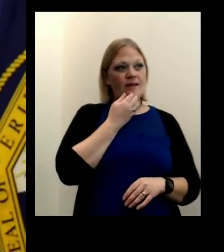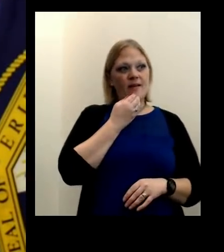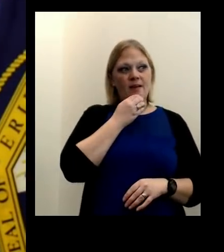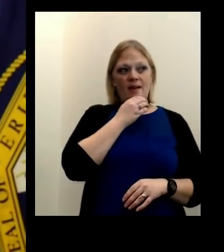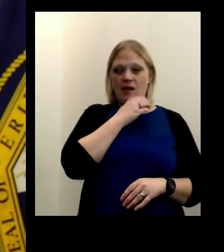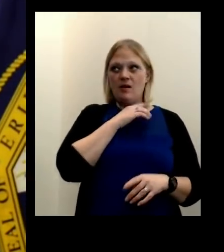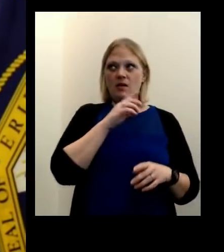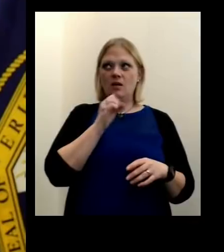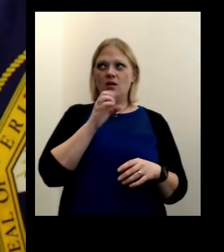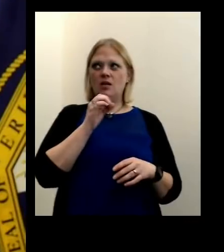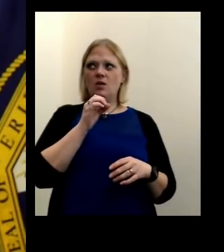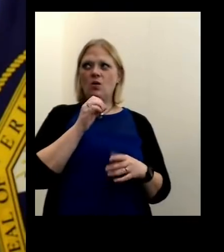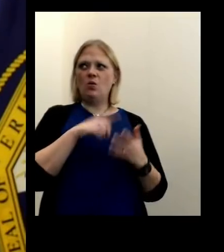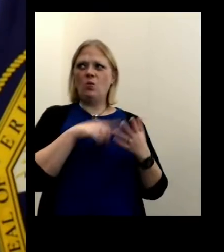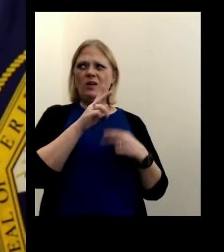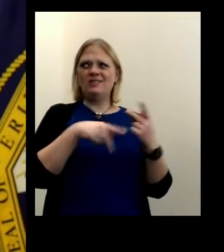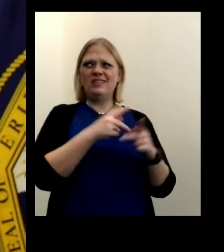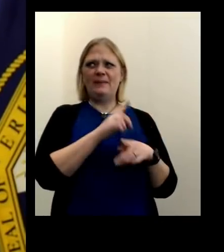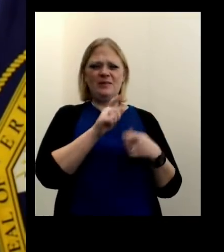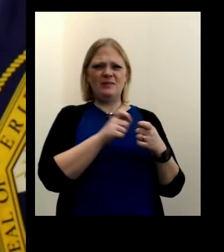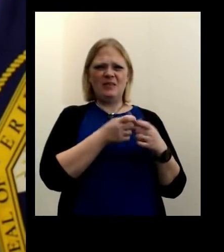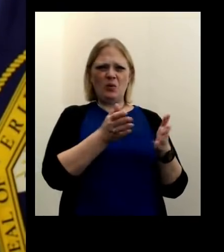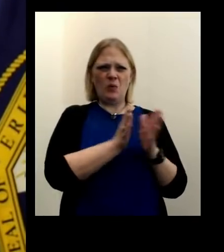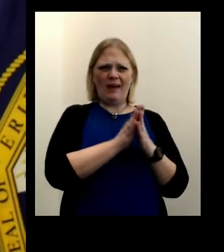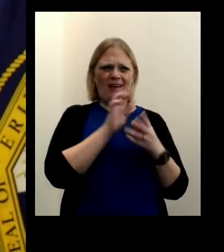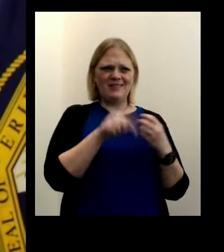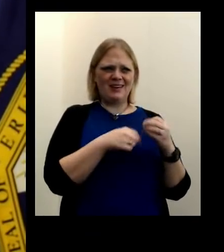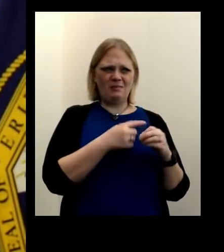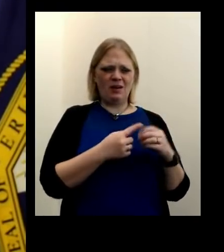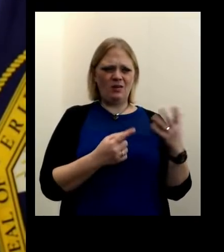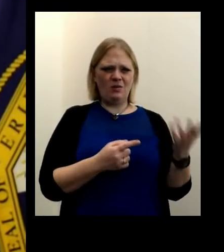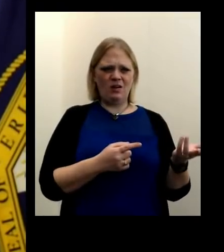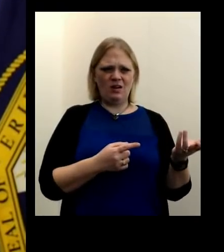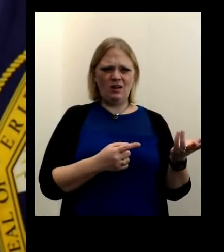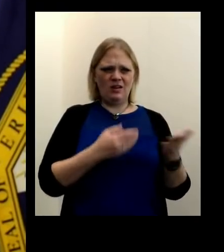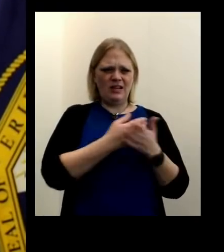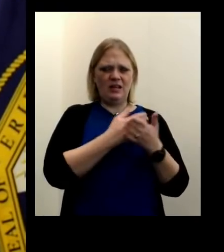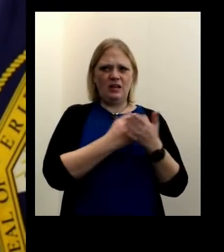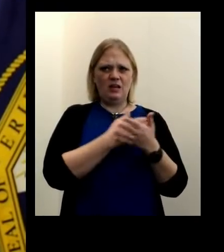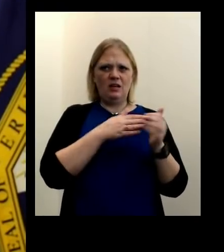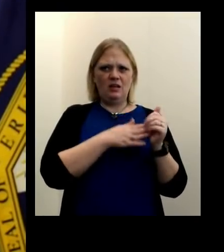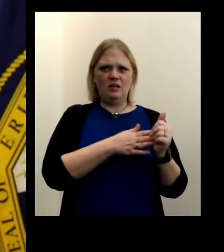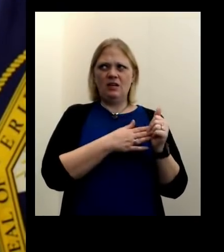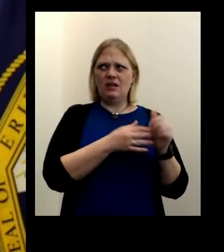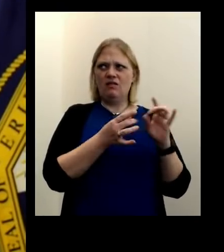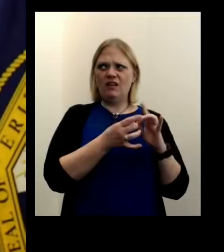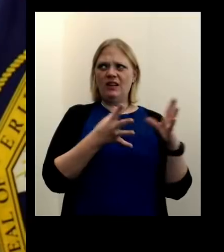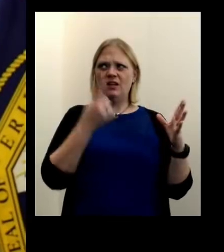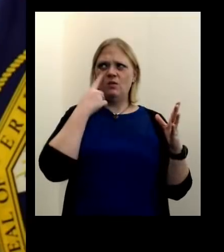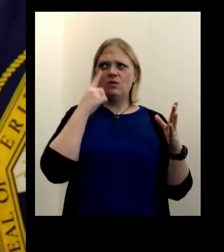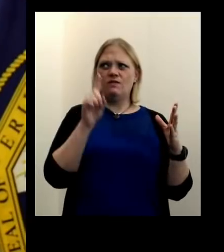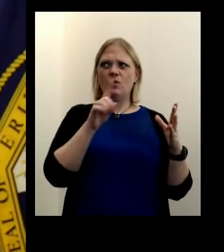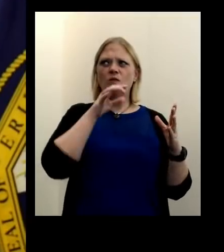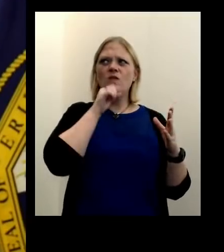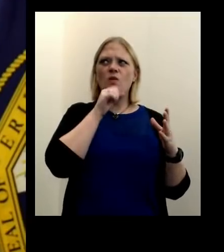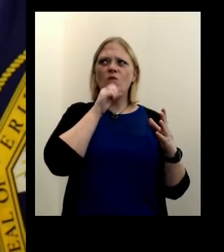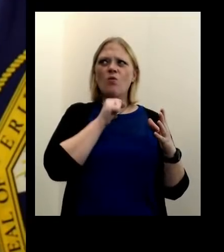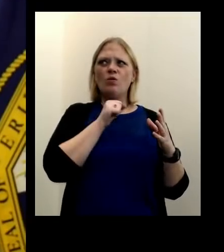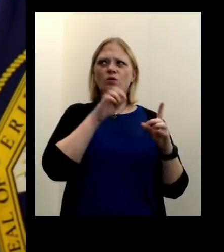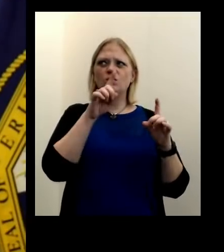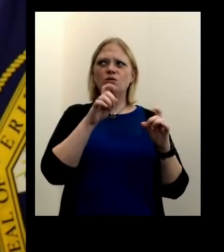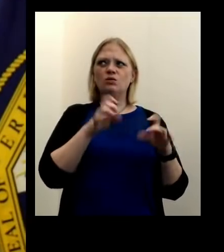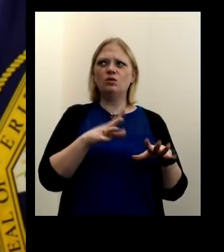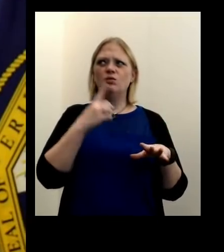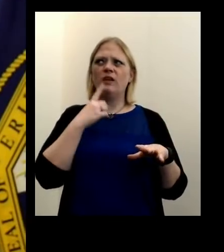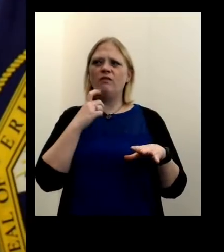What type of specifics are you asking about? And the new guidance release was for the orange, testing in the orange